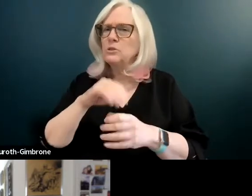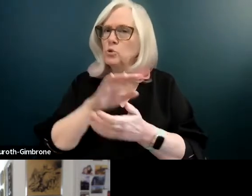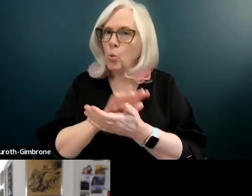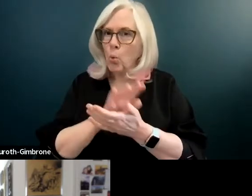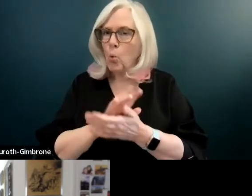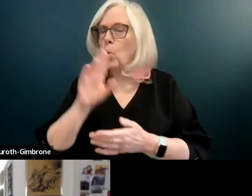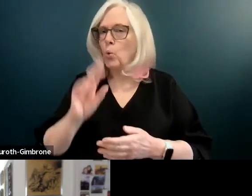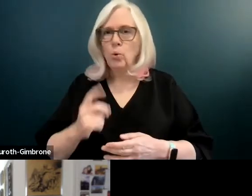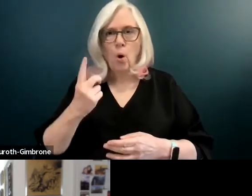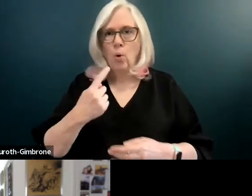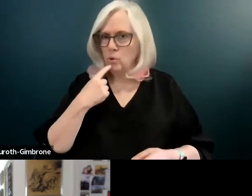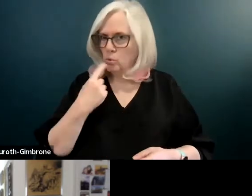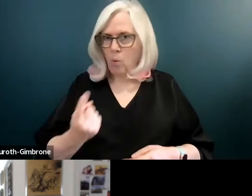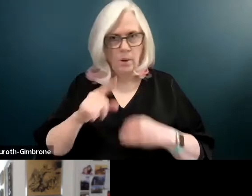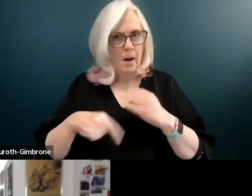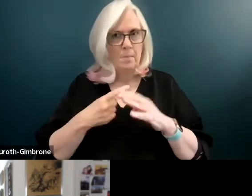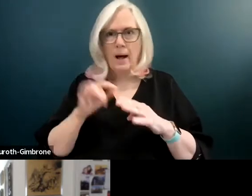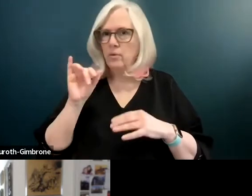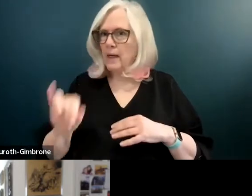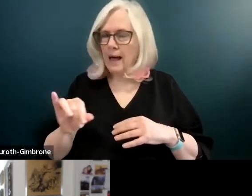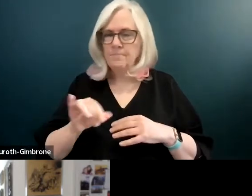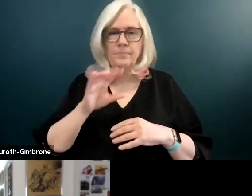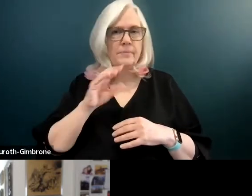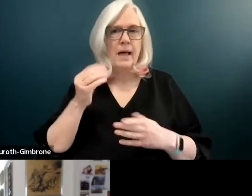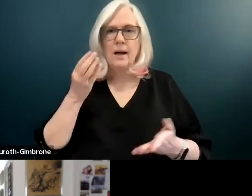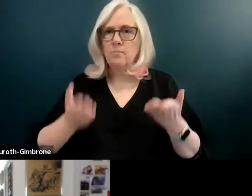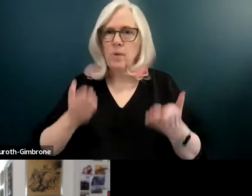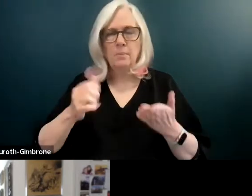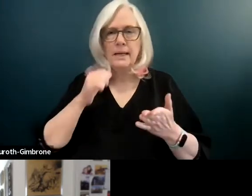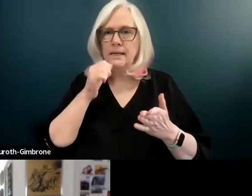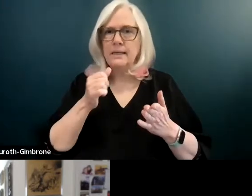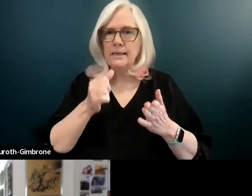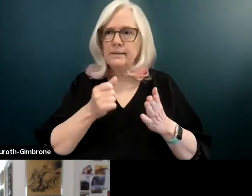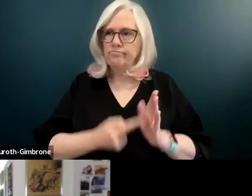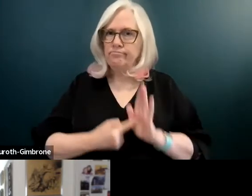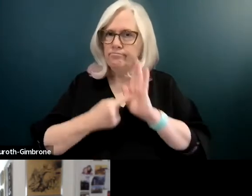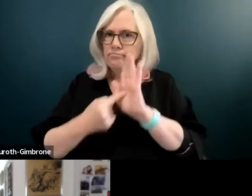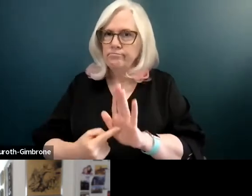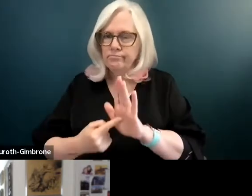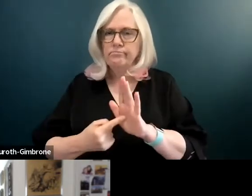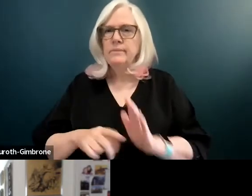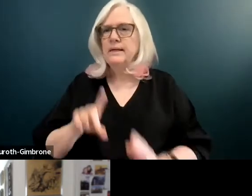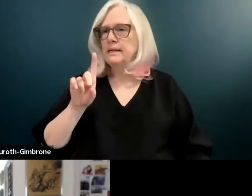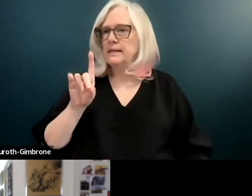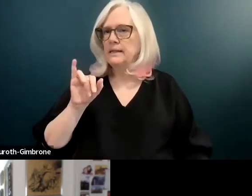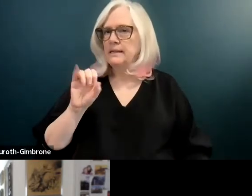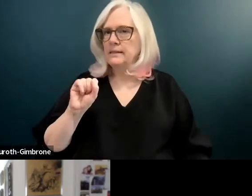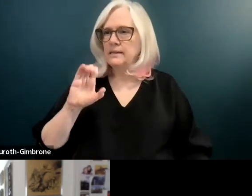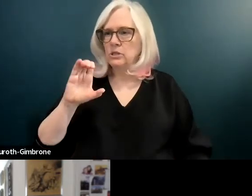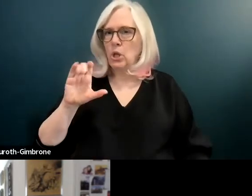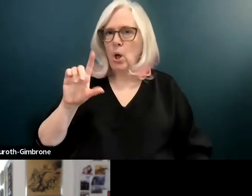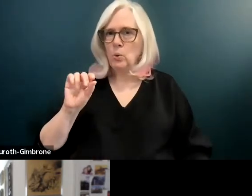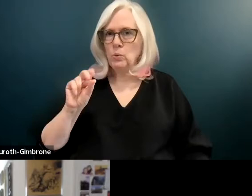one told them about it. And they probably didn't disclose, as you were just mentioning, not